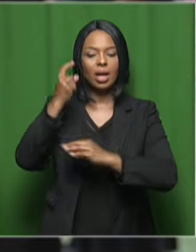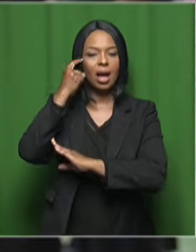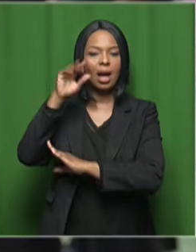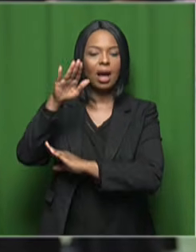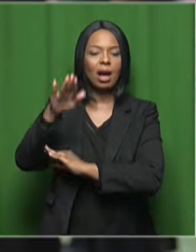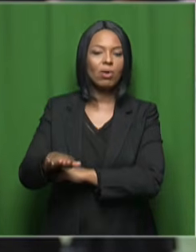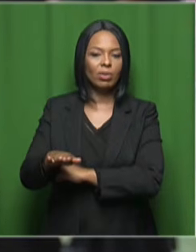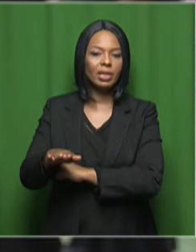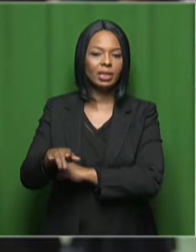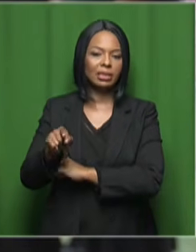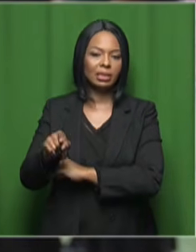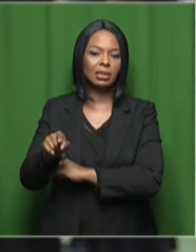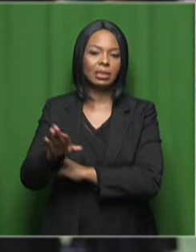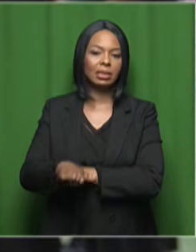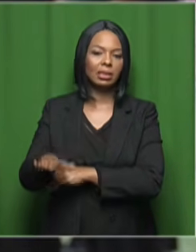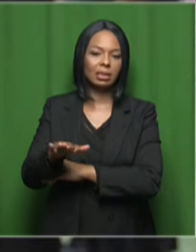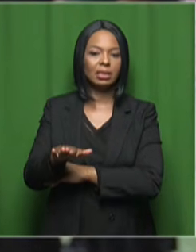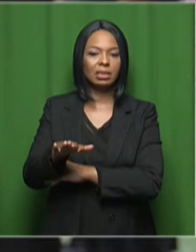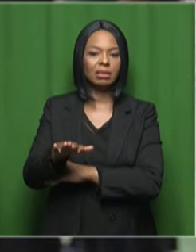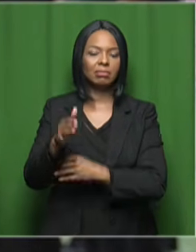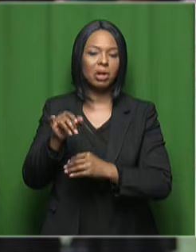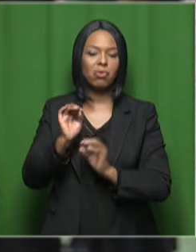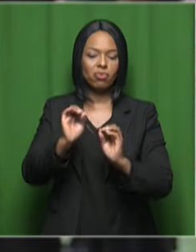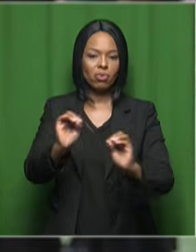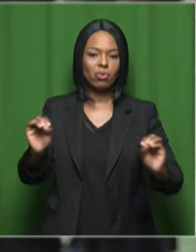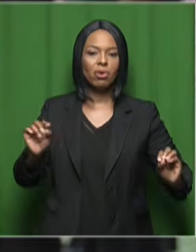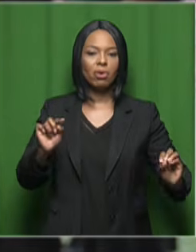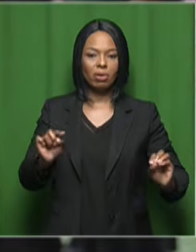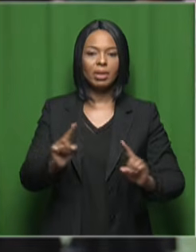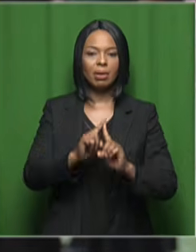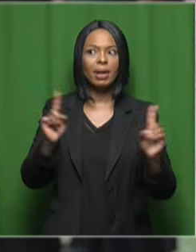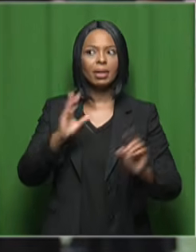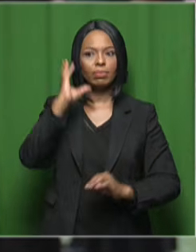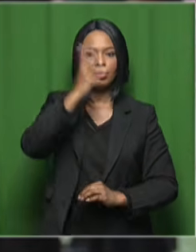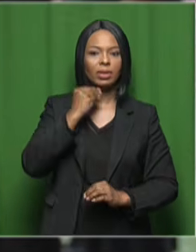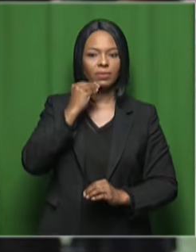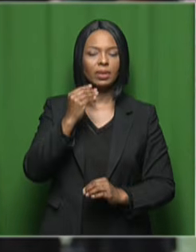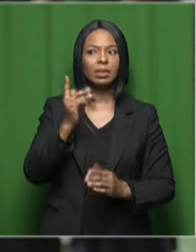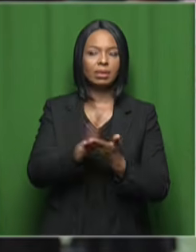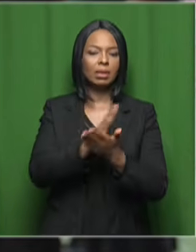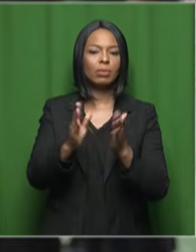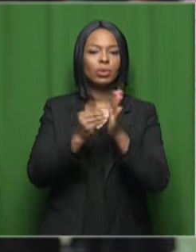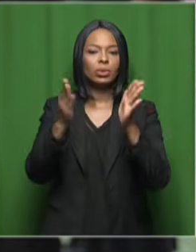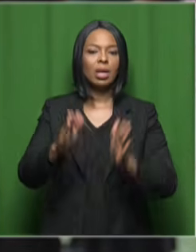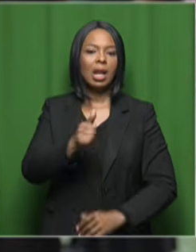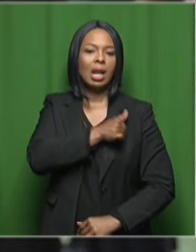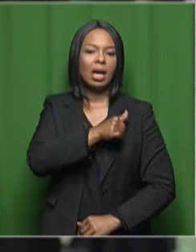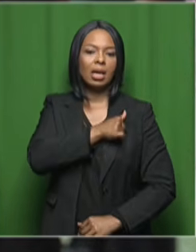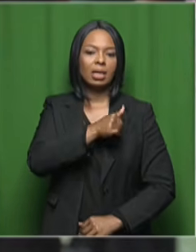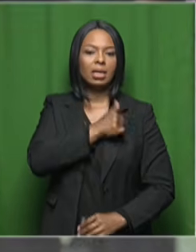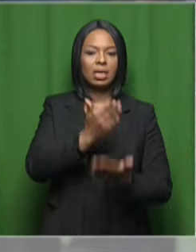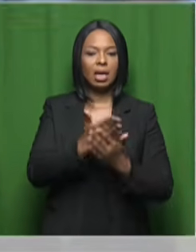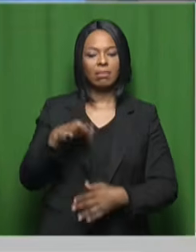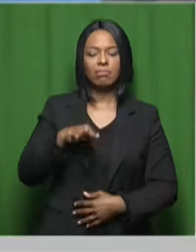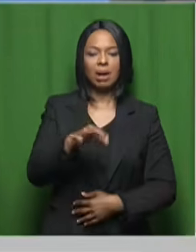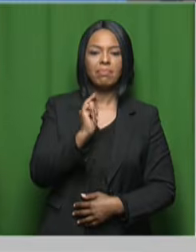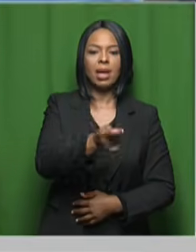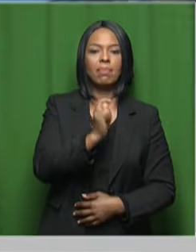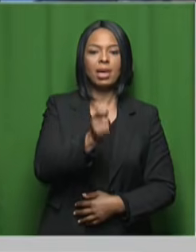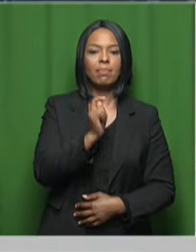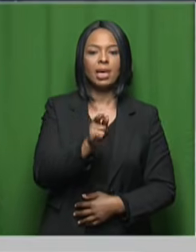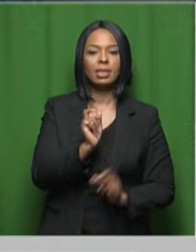which, by the way, this is absolutely beautiful for students that are lucky enough to be able to afford to stay in a